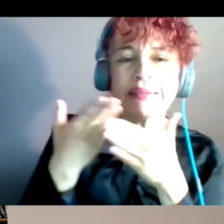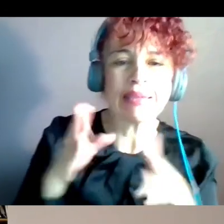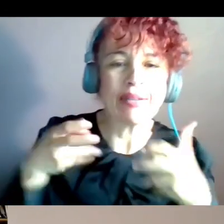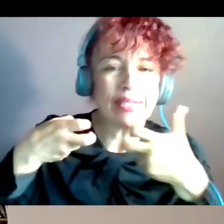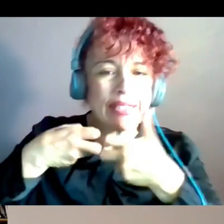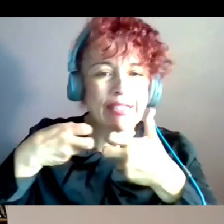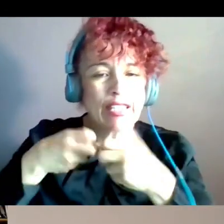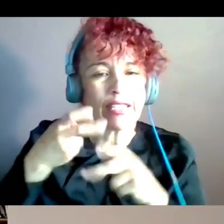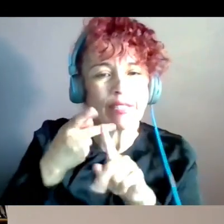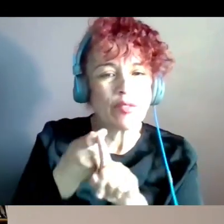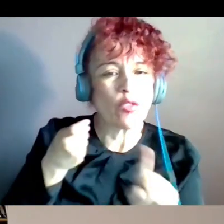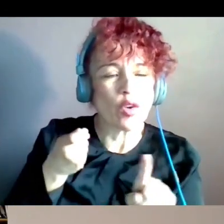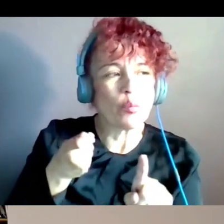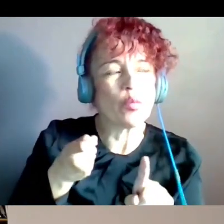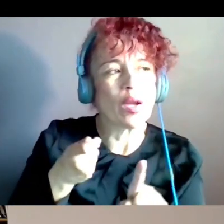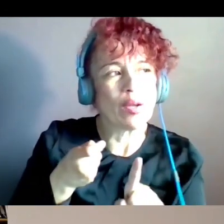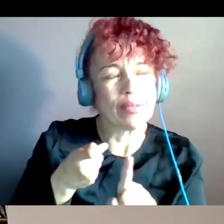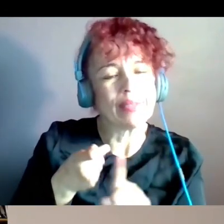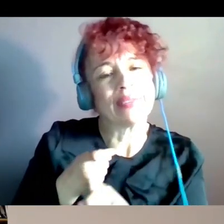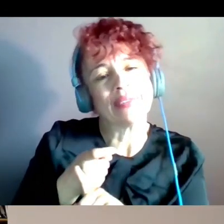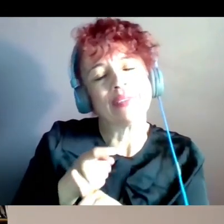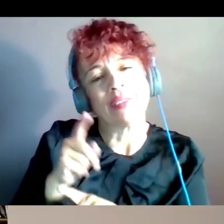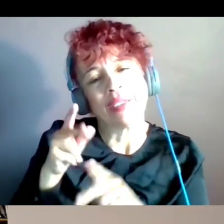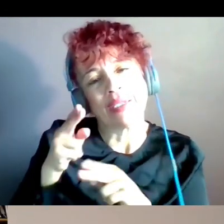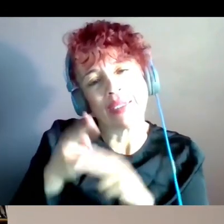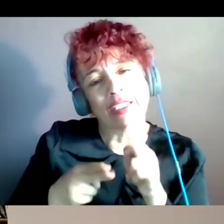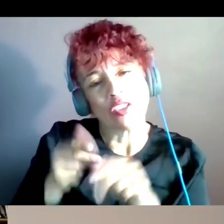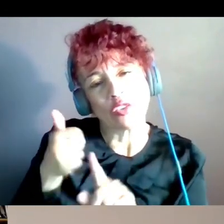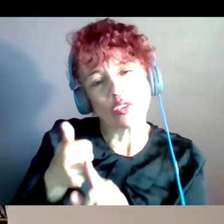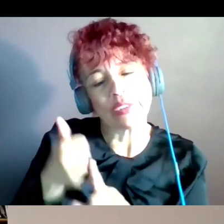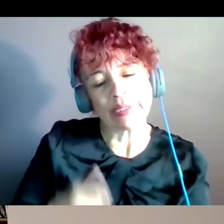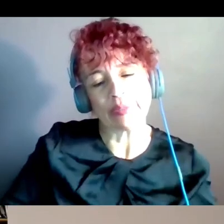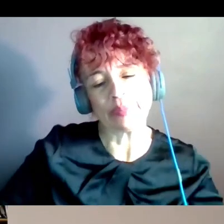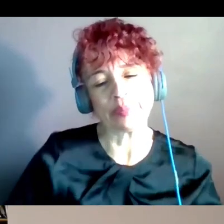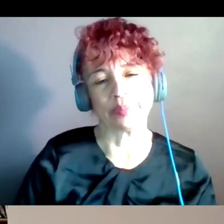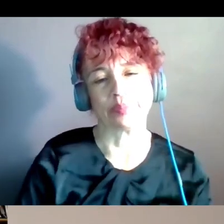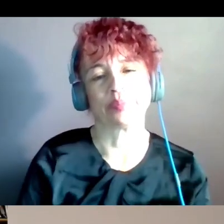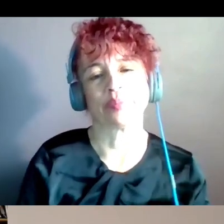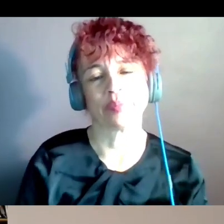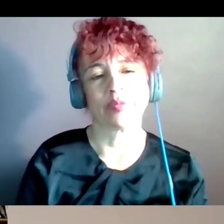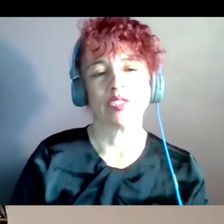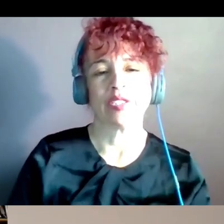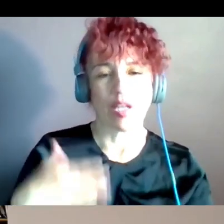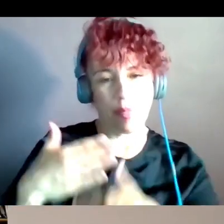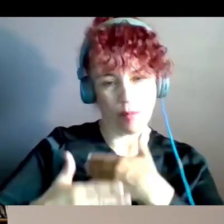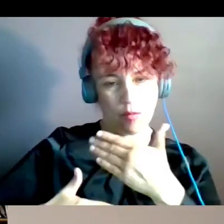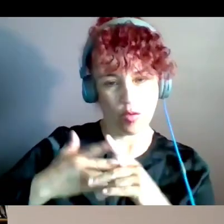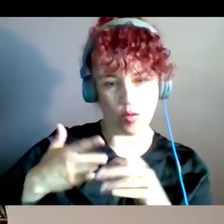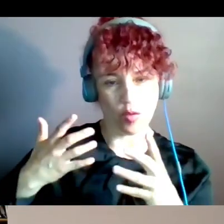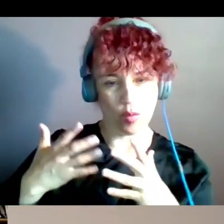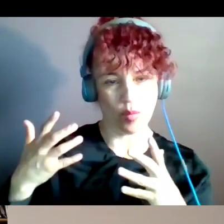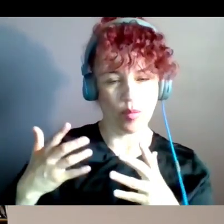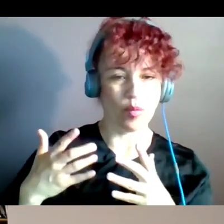to keep you from carving yourself, as it were. So I'll process from a